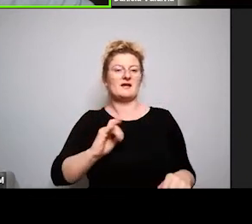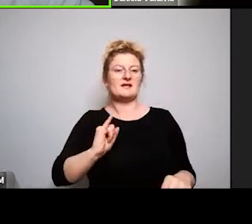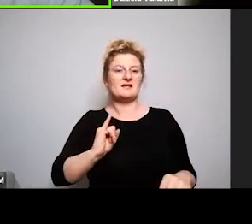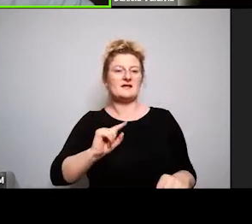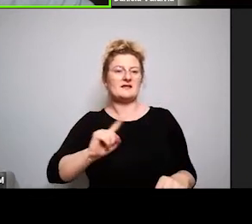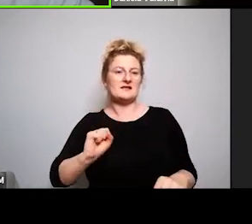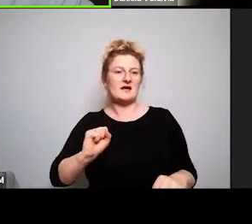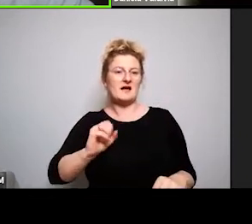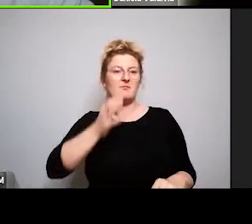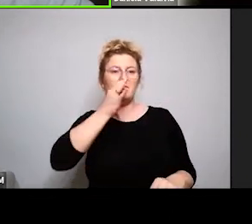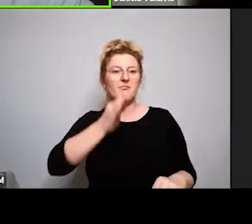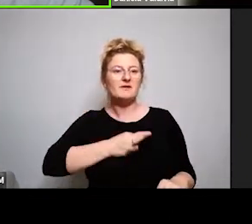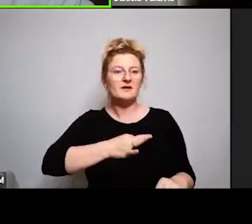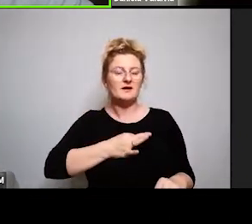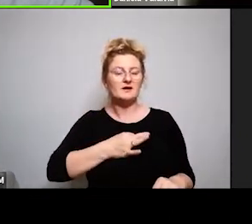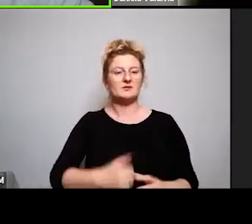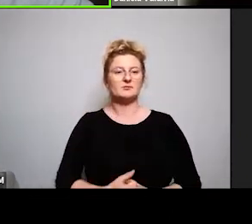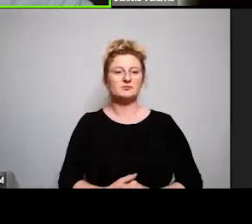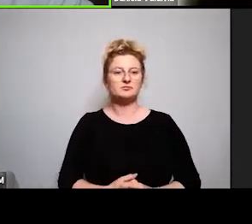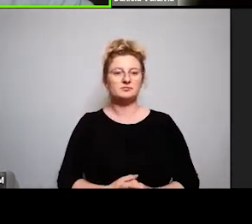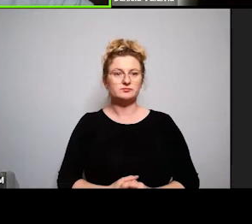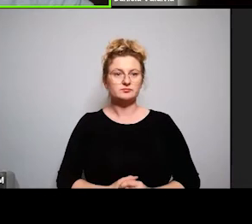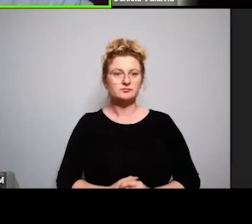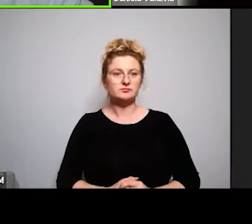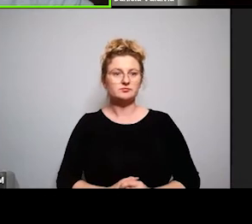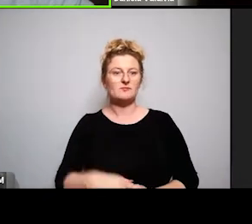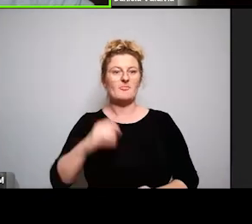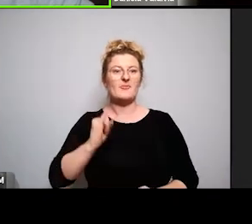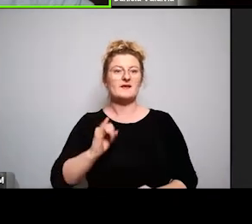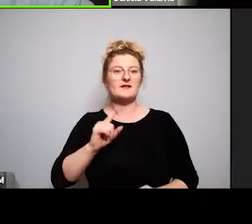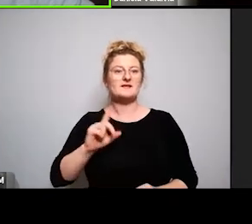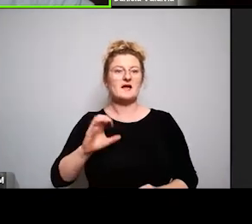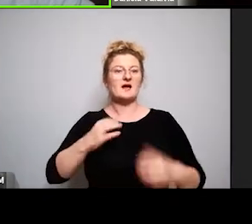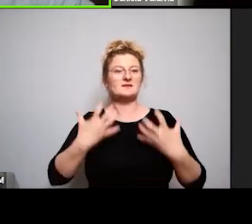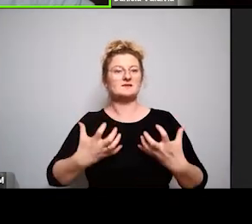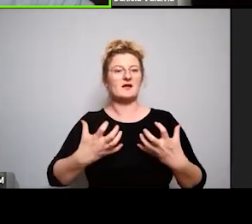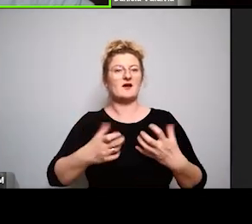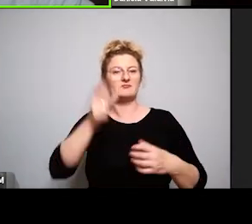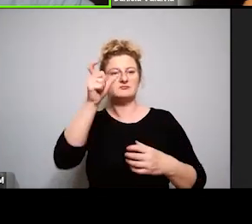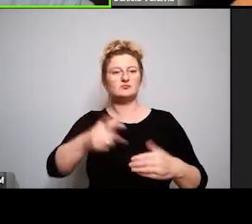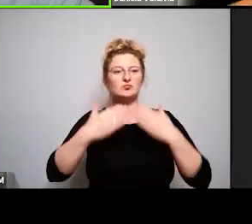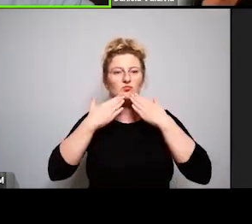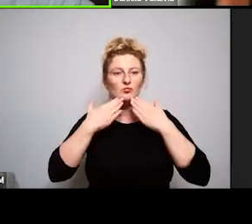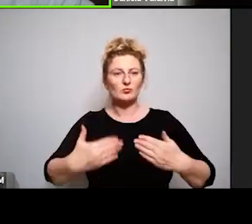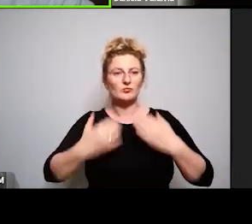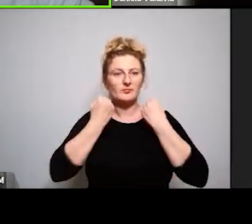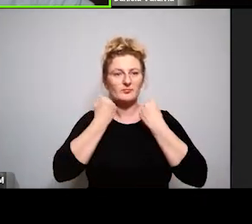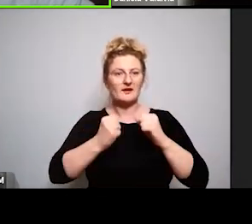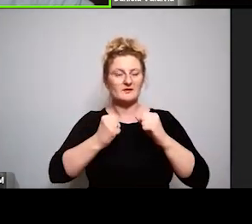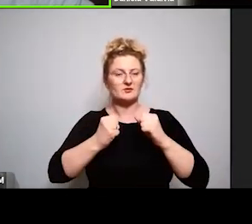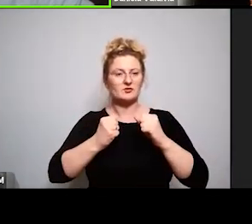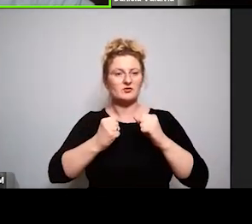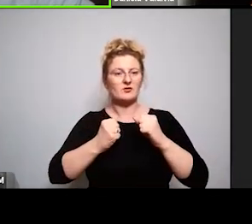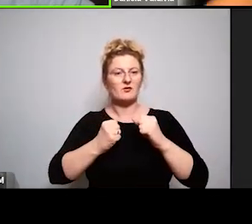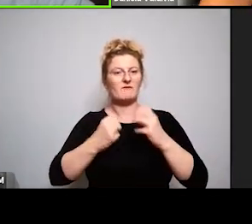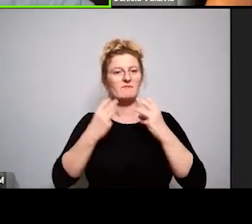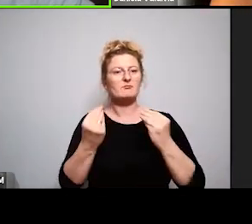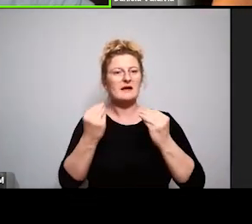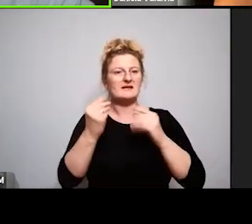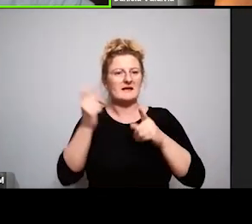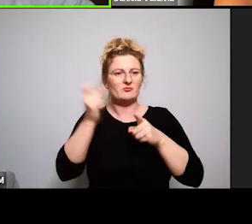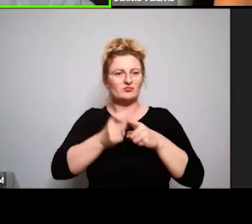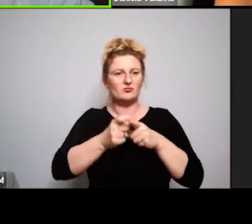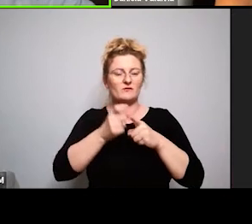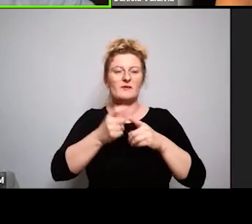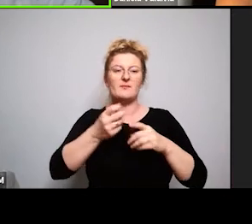first of all, want to thank a lot. It's very inspiring what you say. And the question from Isa is, as a